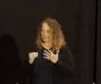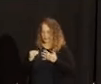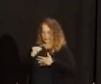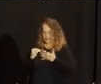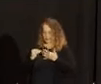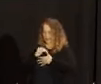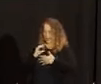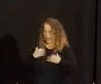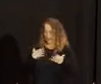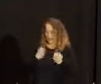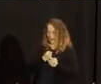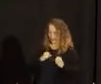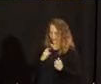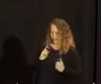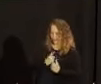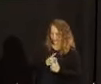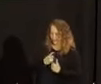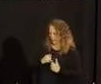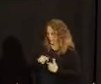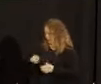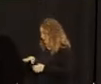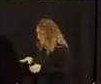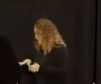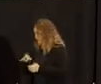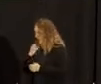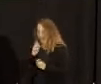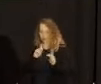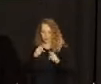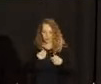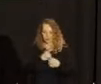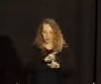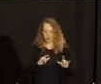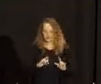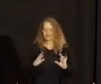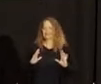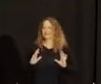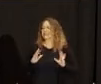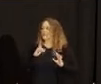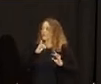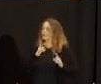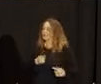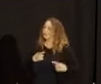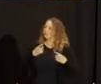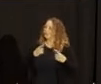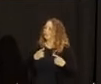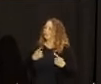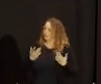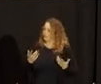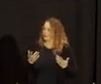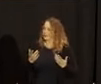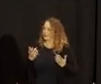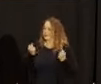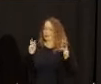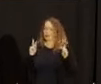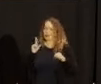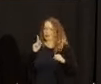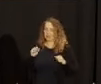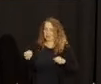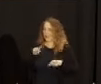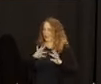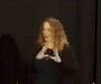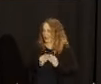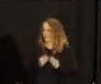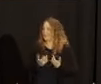prioritizing our health and safety and the health and safety of those we love. And we saw so many people with disabilities and their